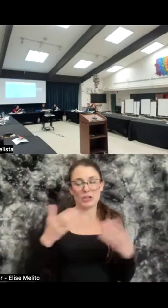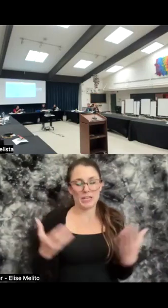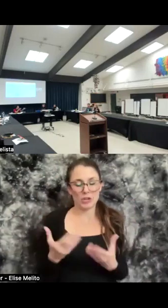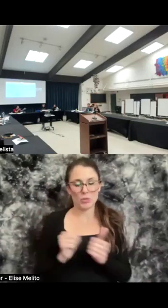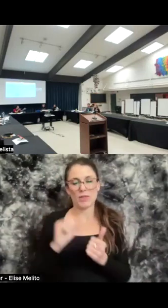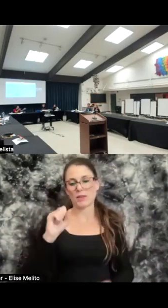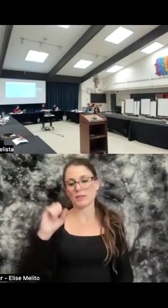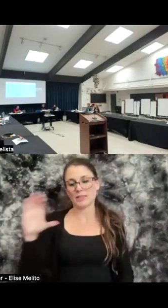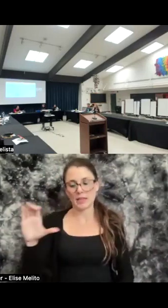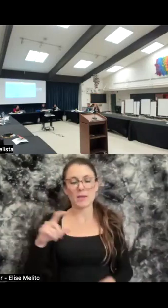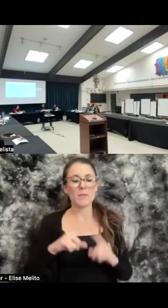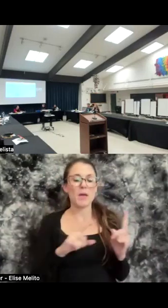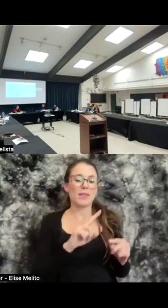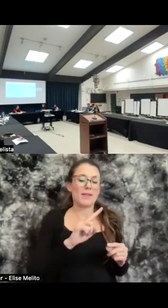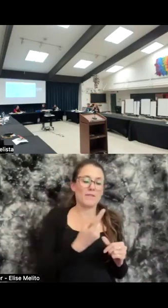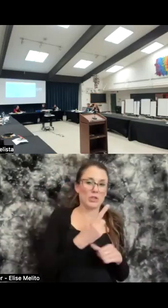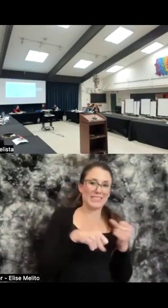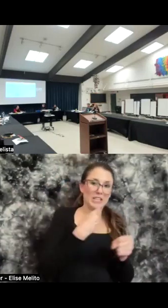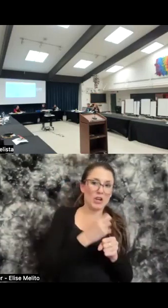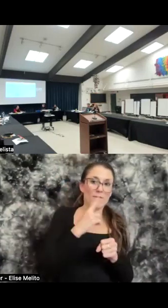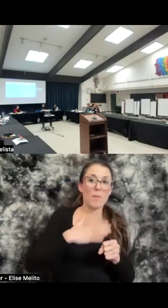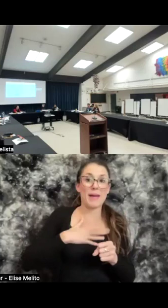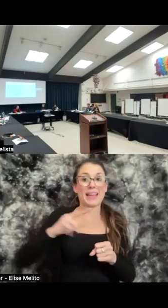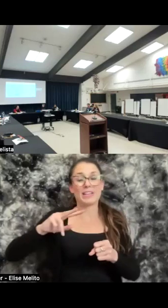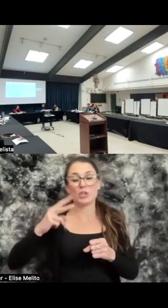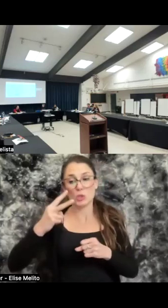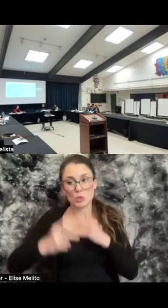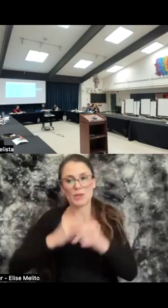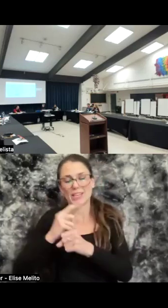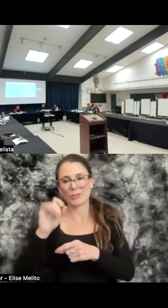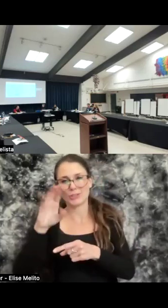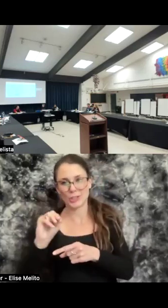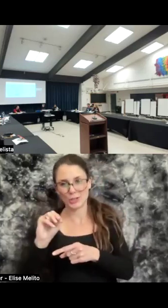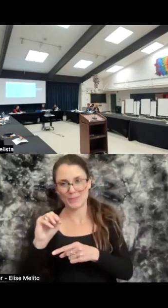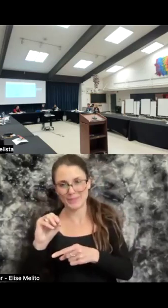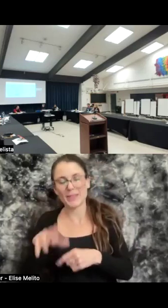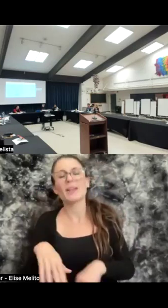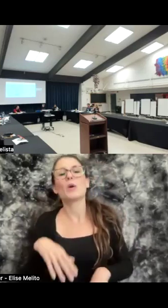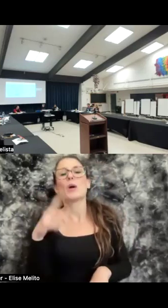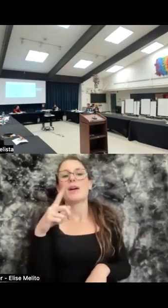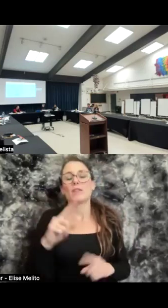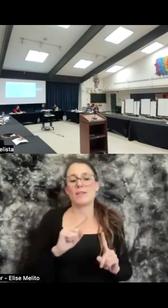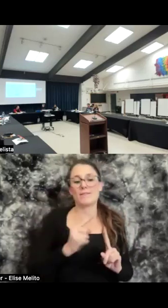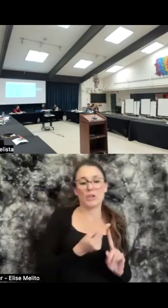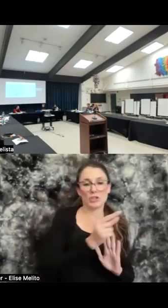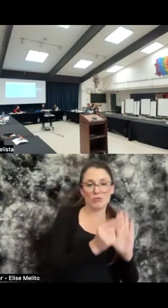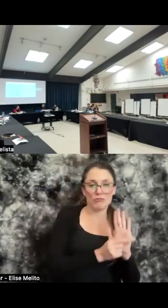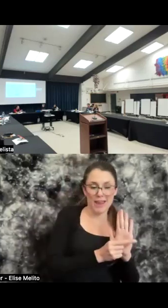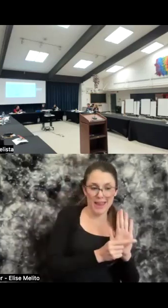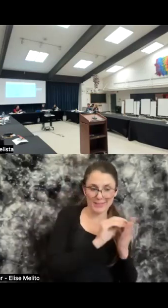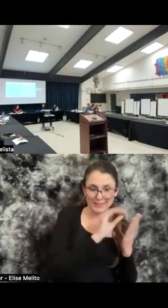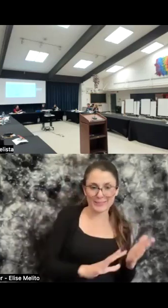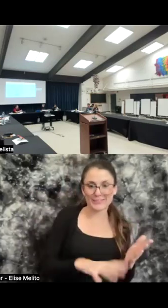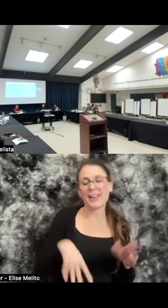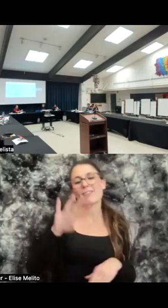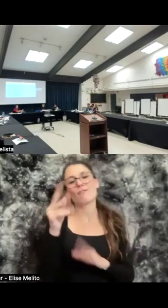year of a 2-year term. And I have a first grader and I have a fourth grader here at